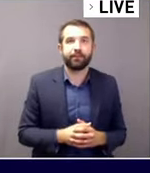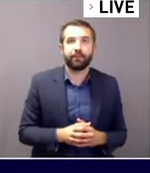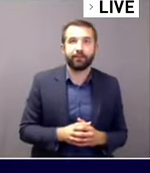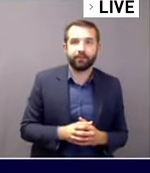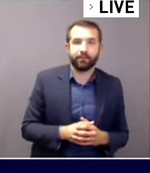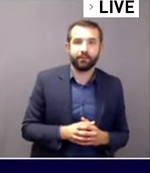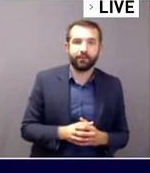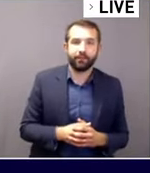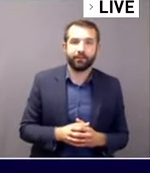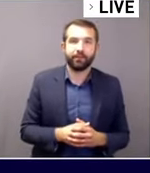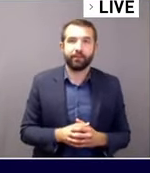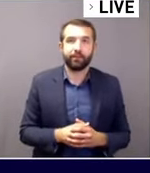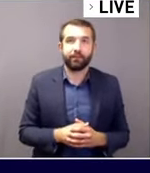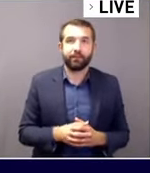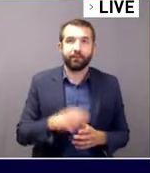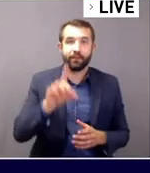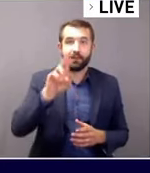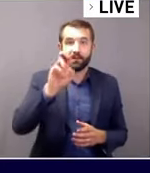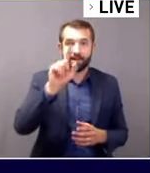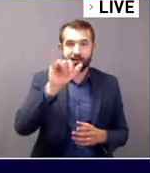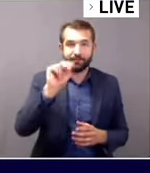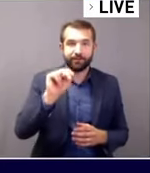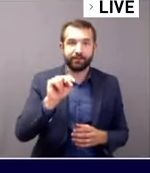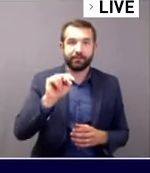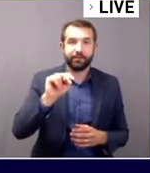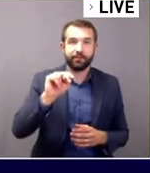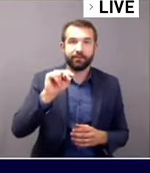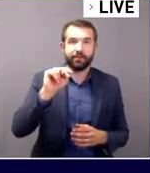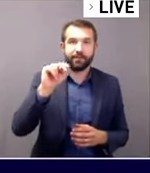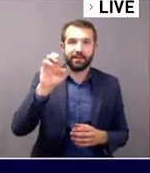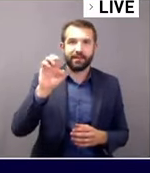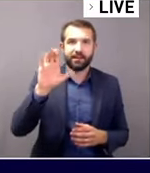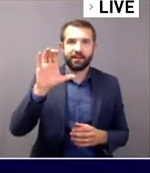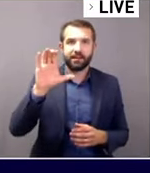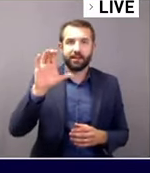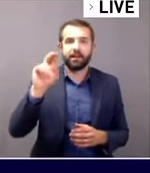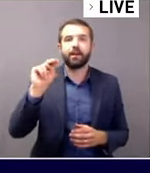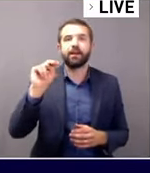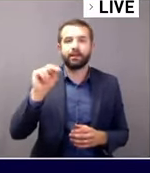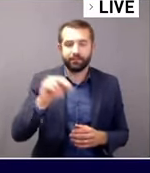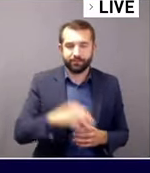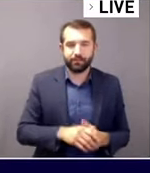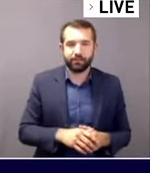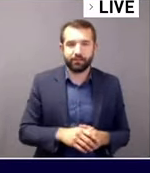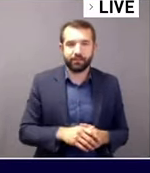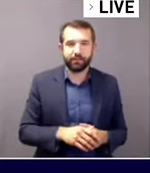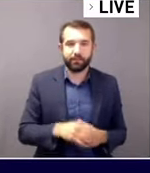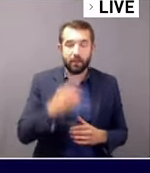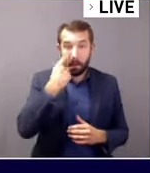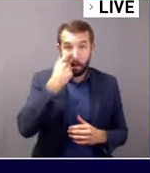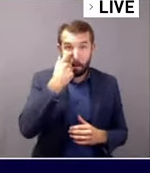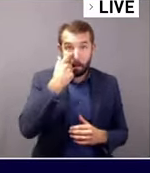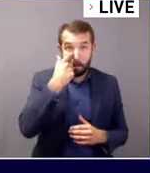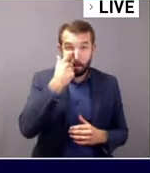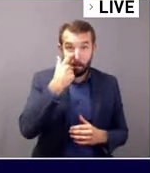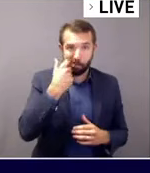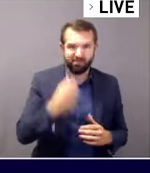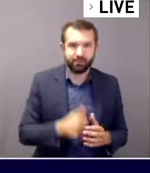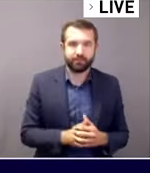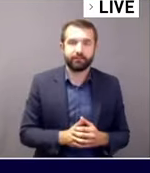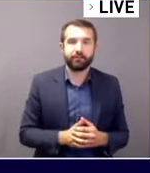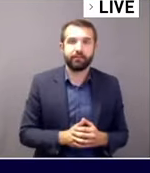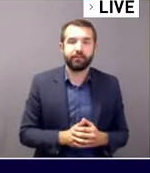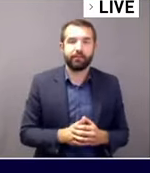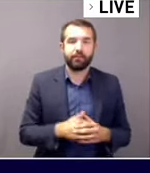to Dustin at New England Cable News. Hi, Dr. Shah. First off, can you give this situation in